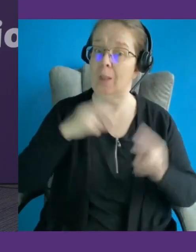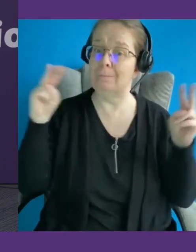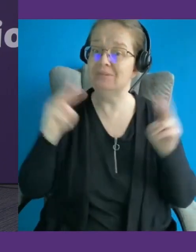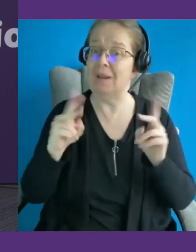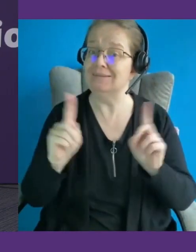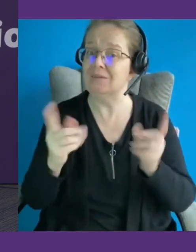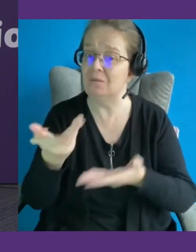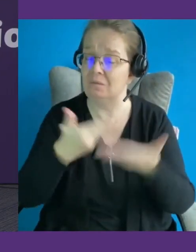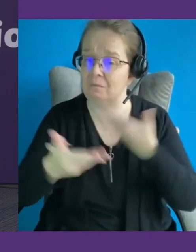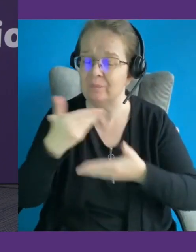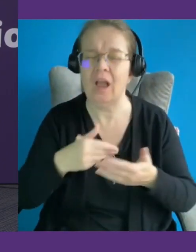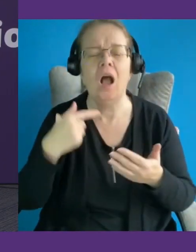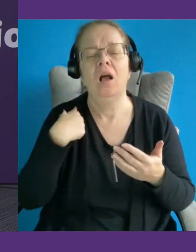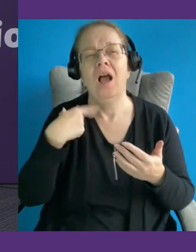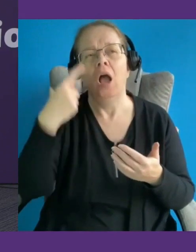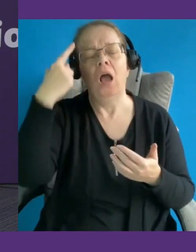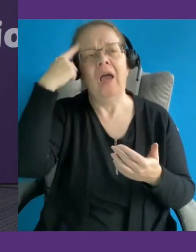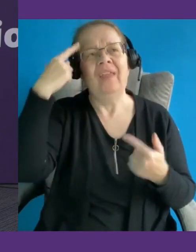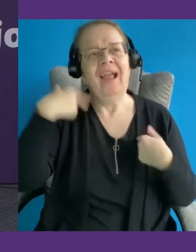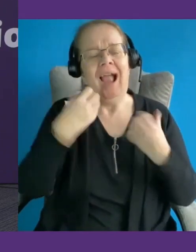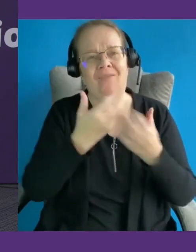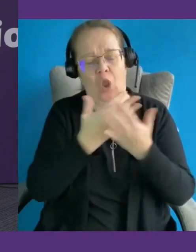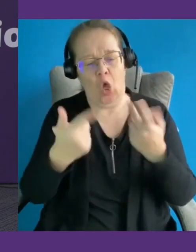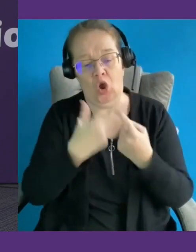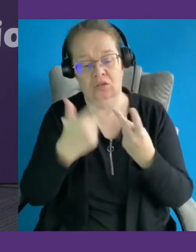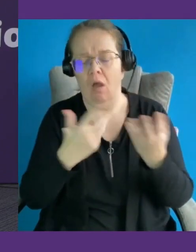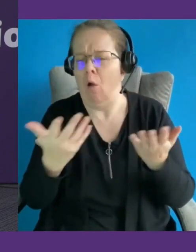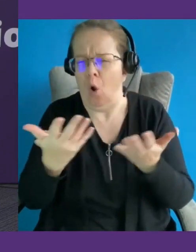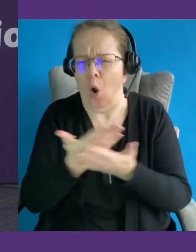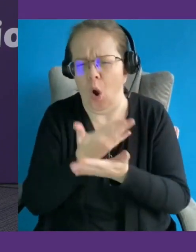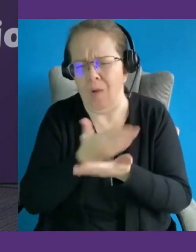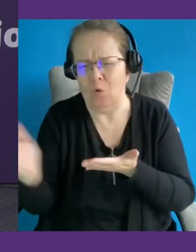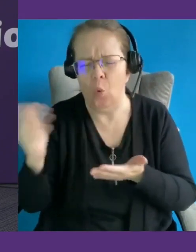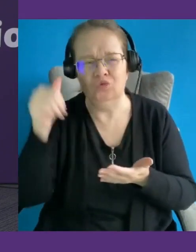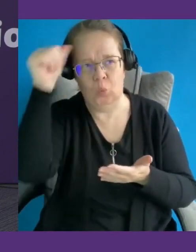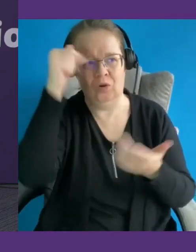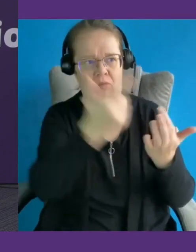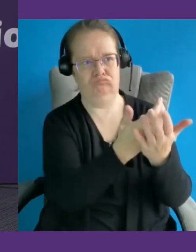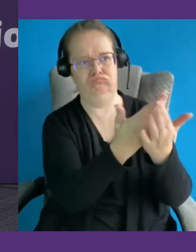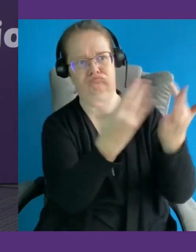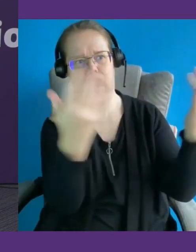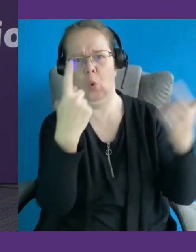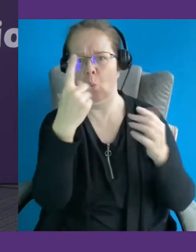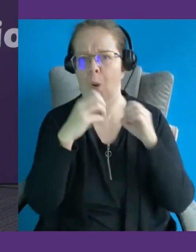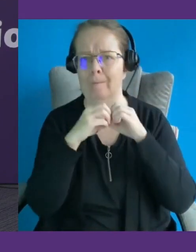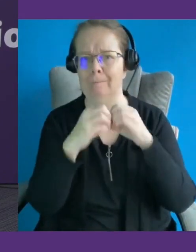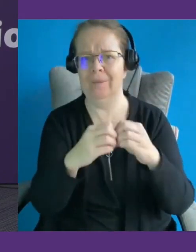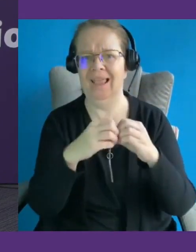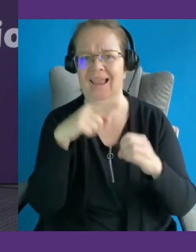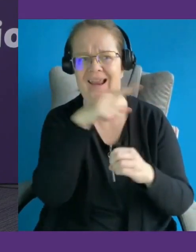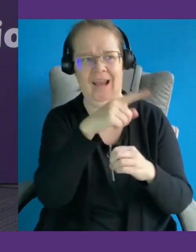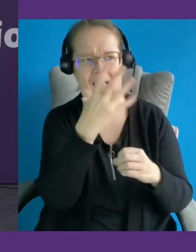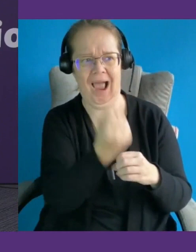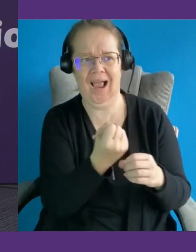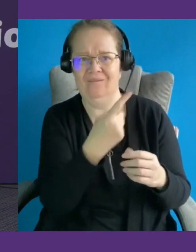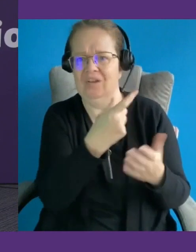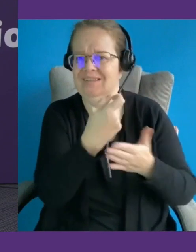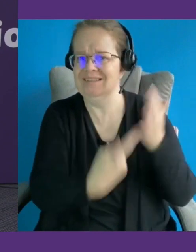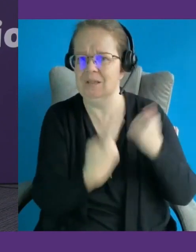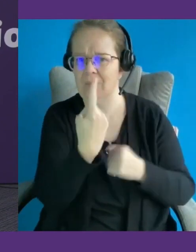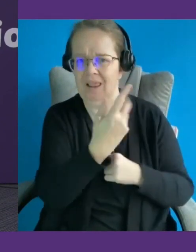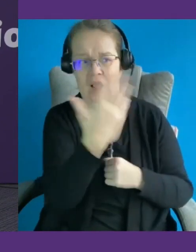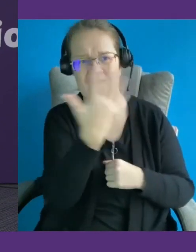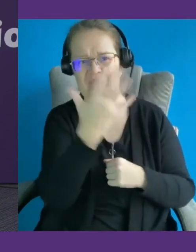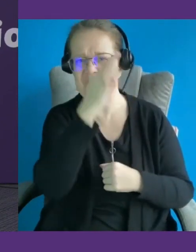lot of things. You know, it certainly starts with the numbers. We know with over 1 billion people on this planet having a disability and 15% of the world's